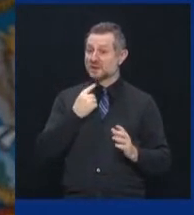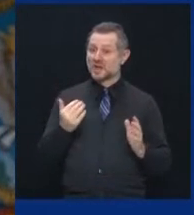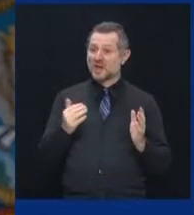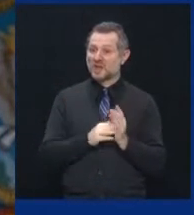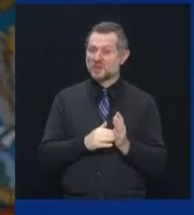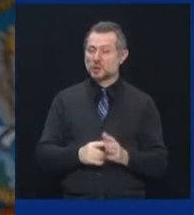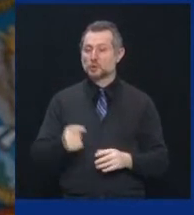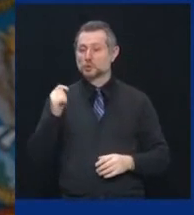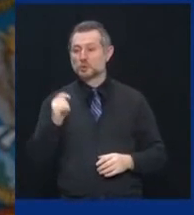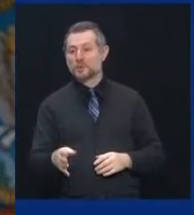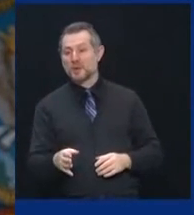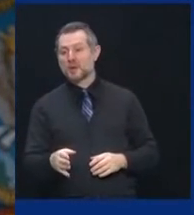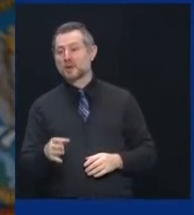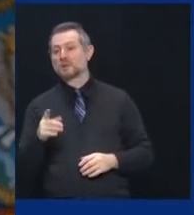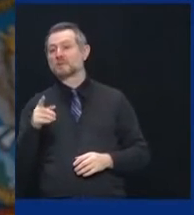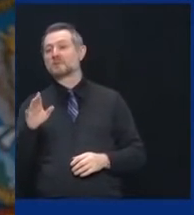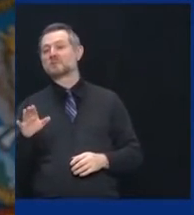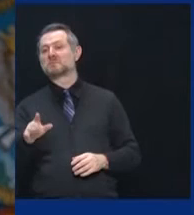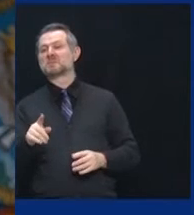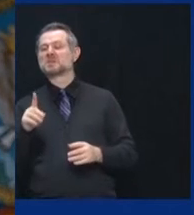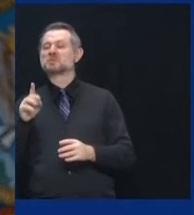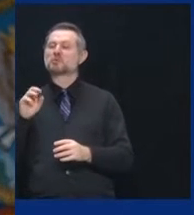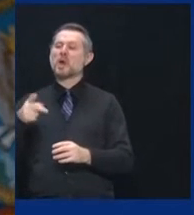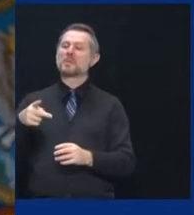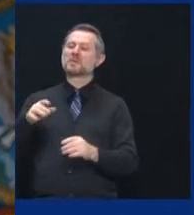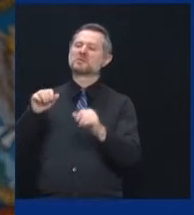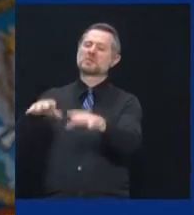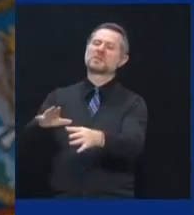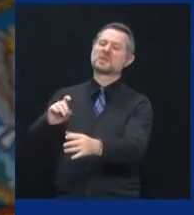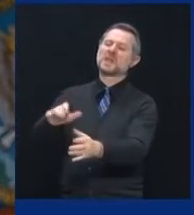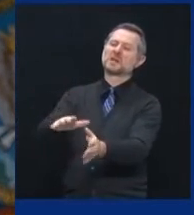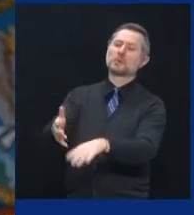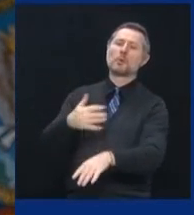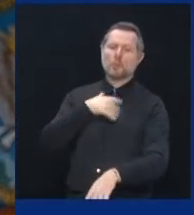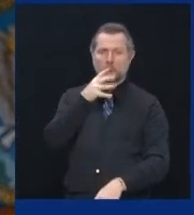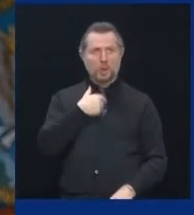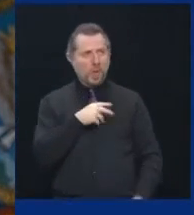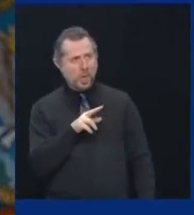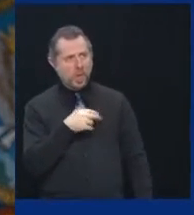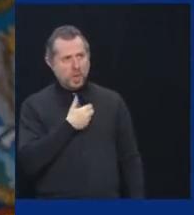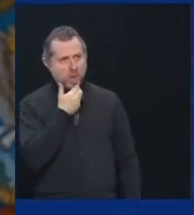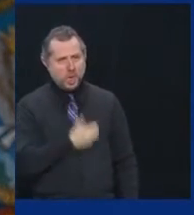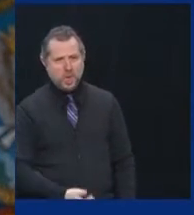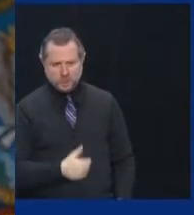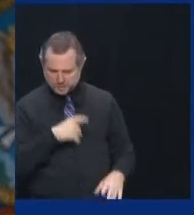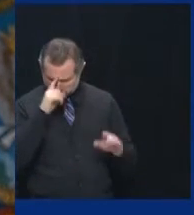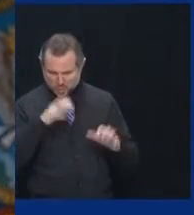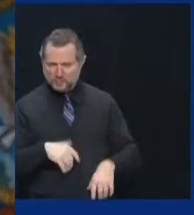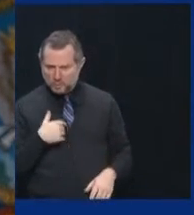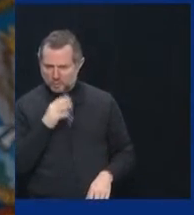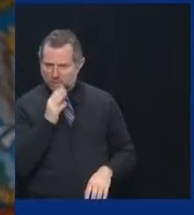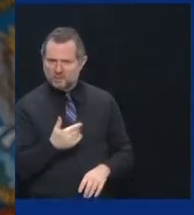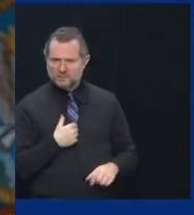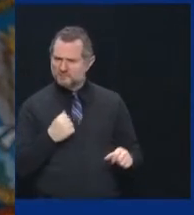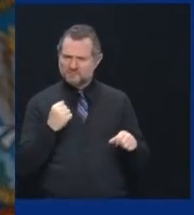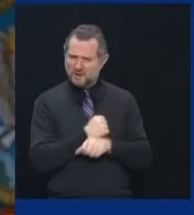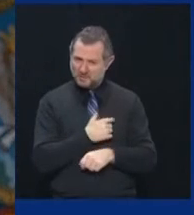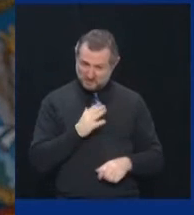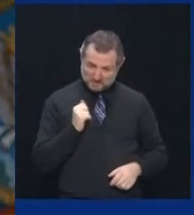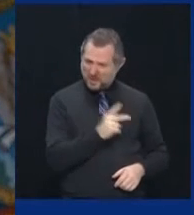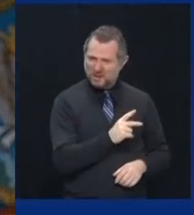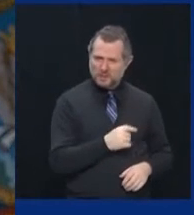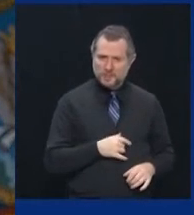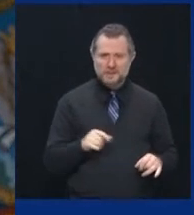again, I would be shocked. But New York will fight back. We will do what we did in the 70s. We